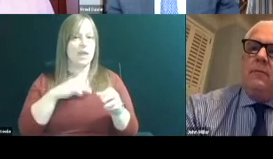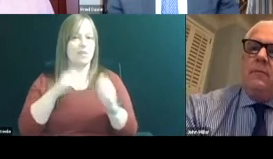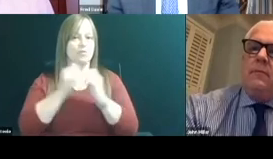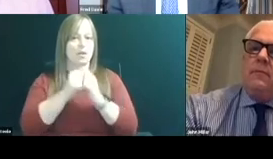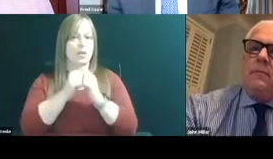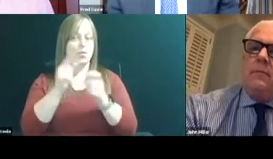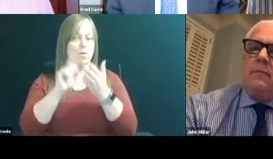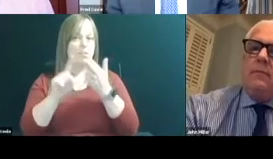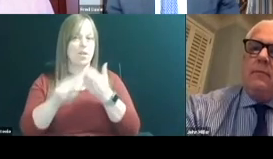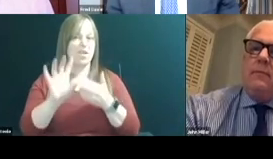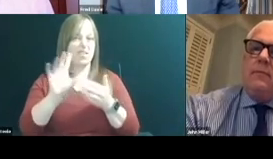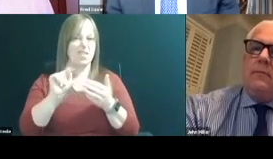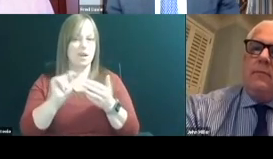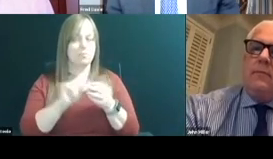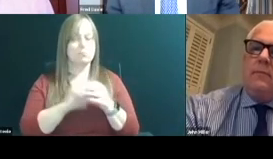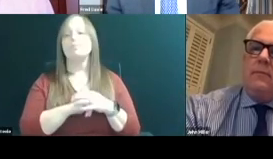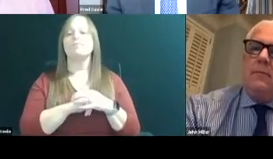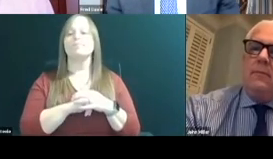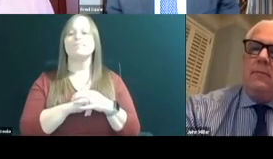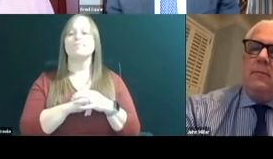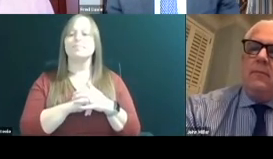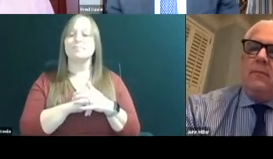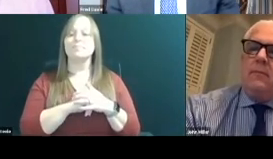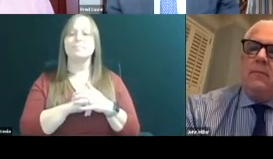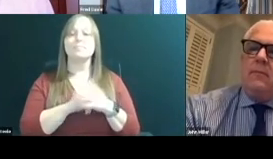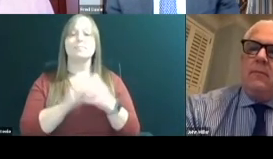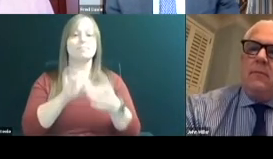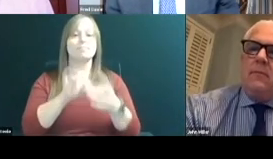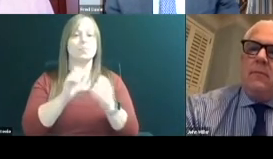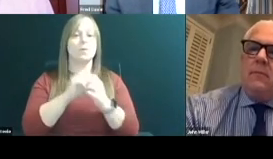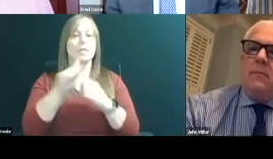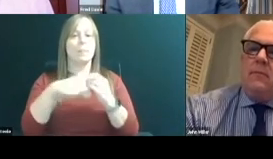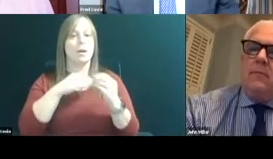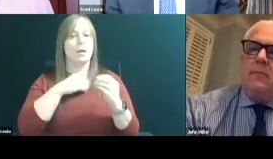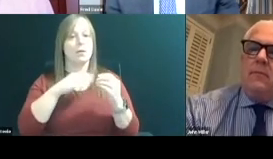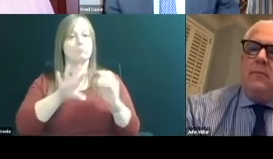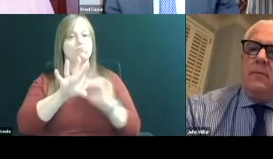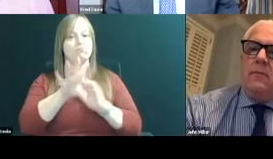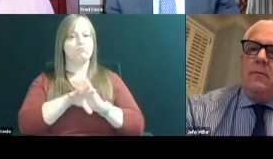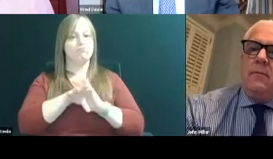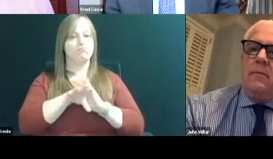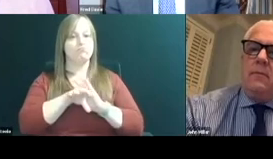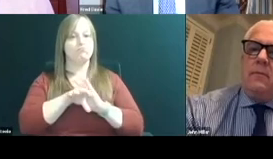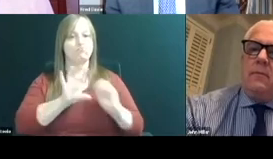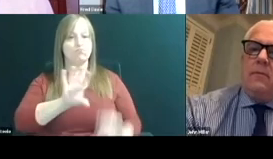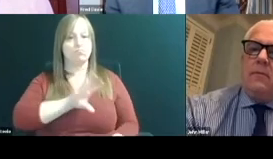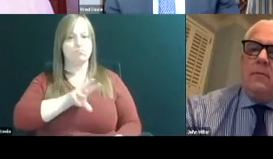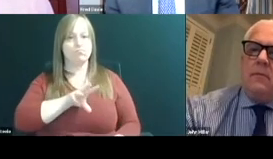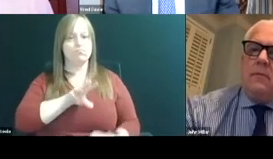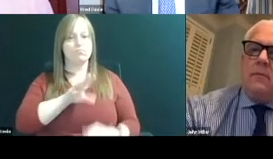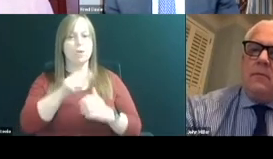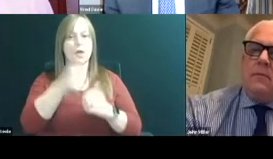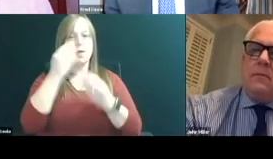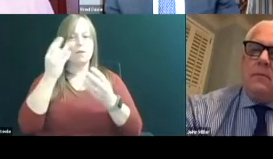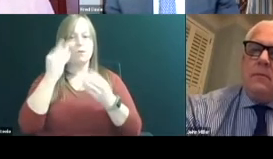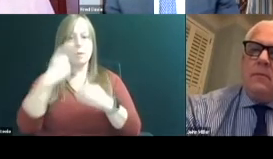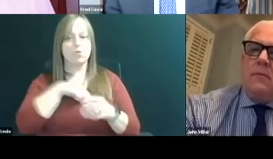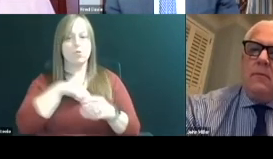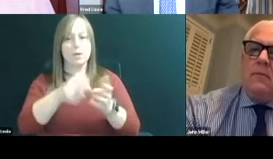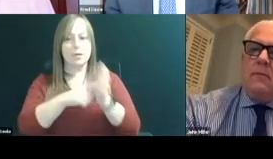that. In terms of things like body-worn camera footage and other information that we